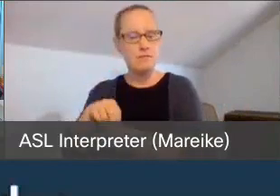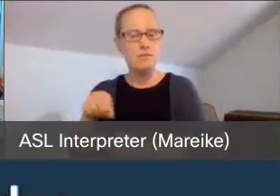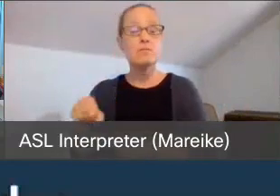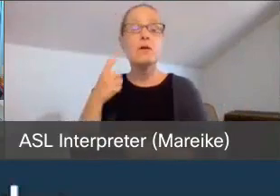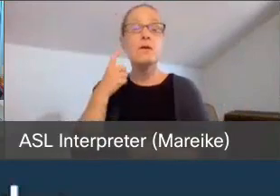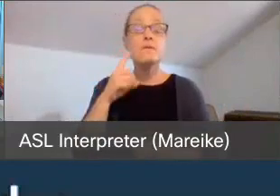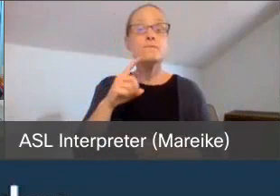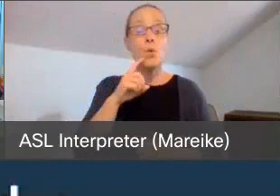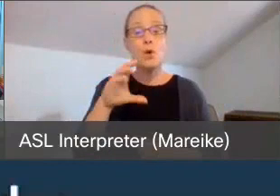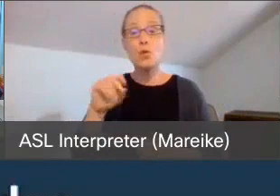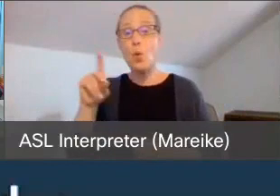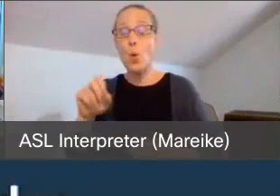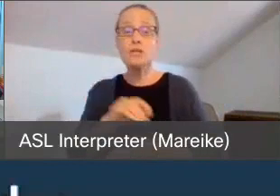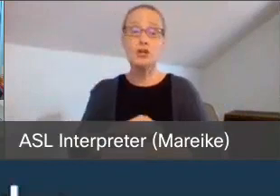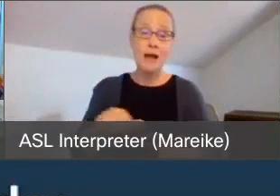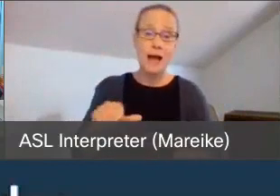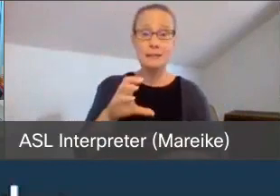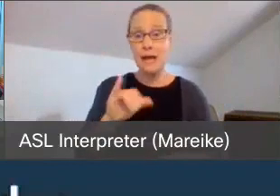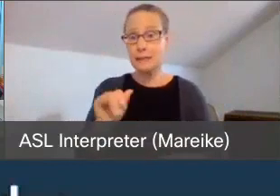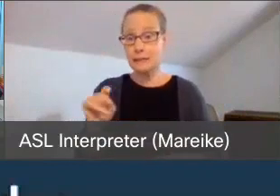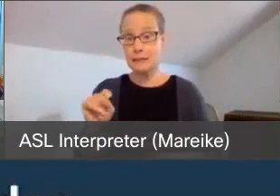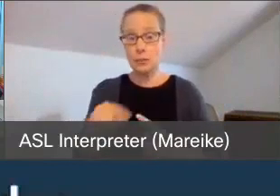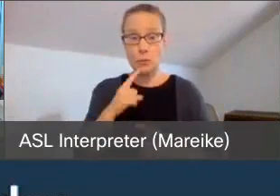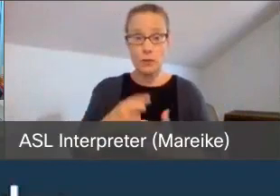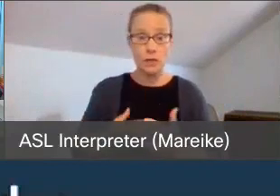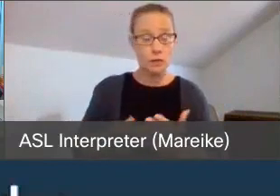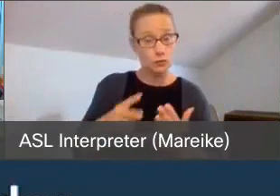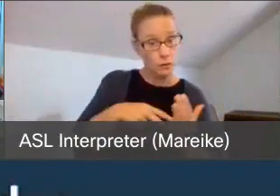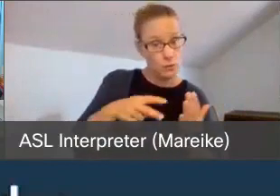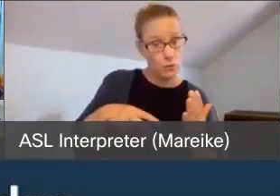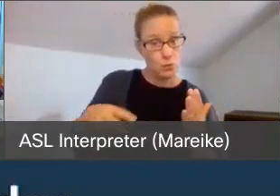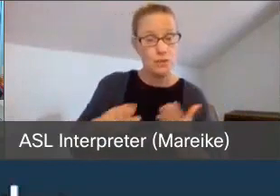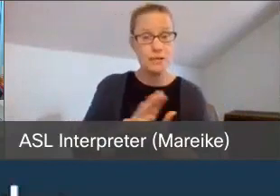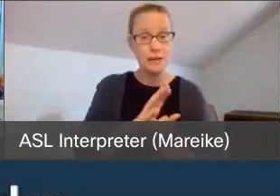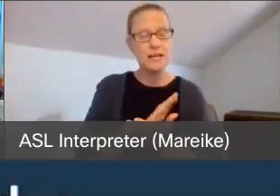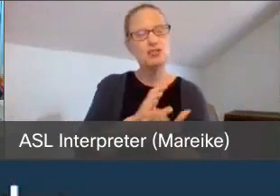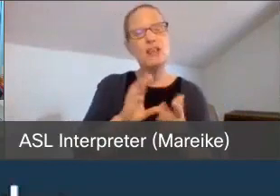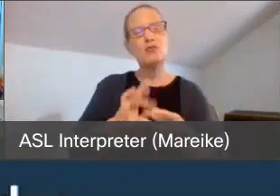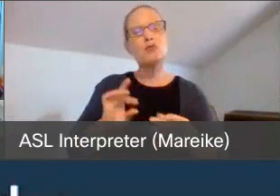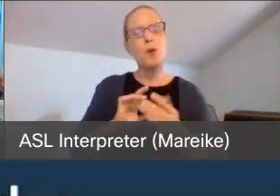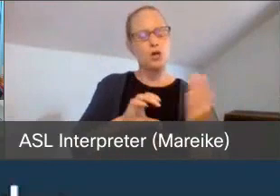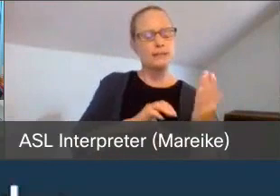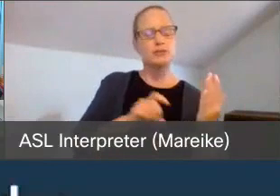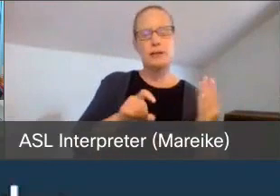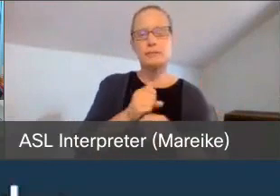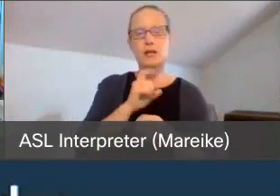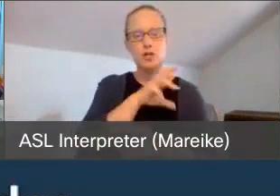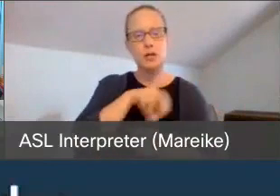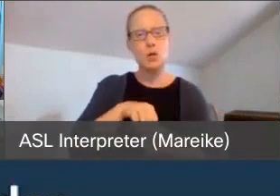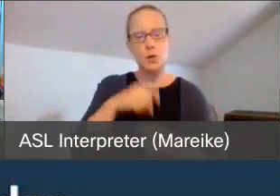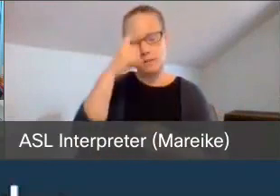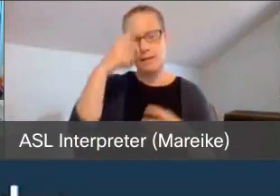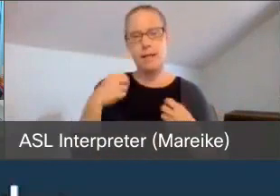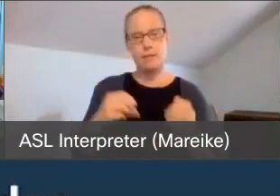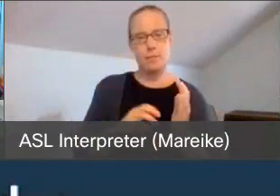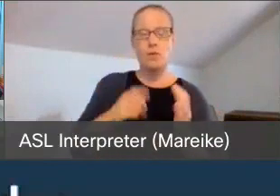as non-CIT, whenever we review the documentation in the remarks section, we have to make sure that it includes a mental health component for it to